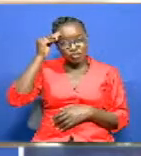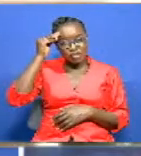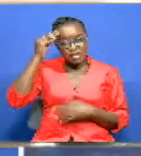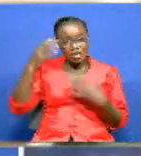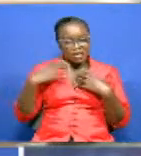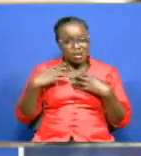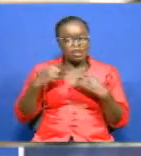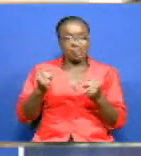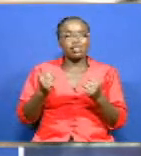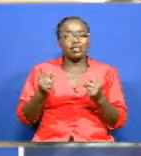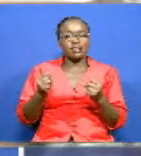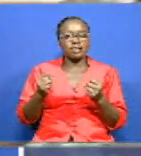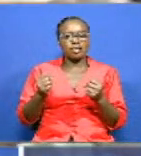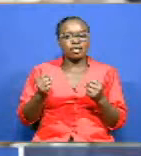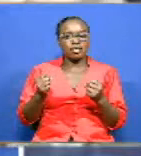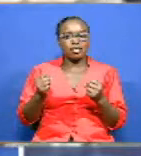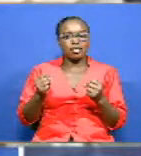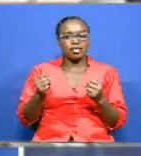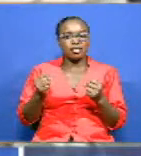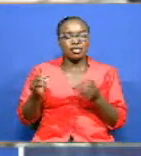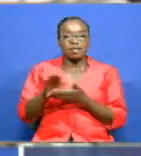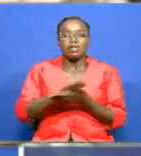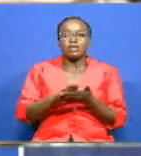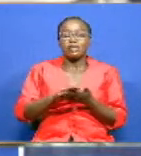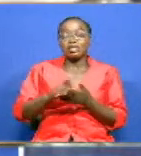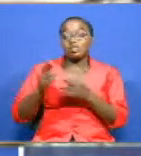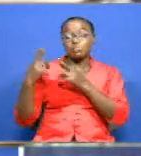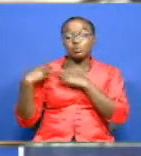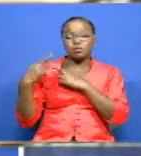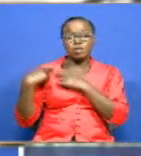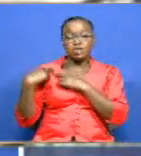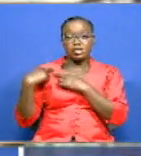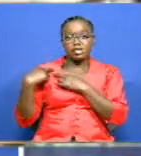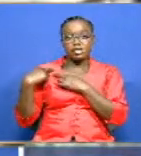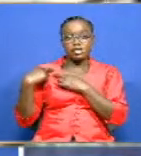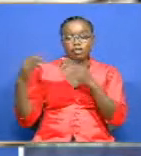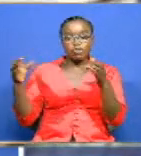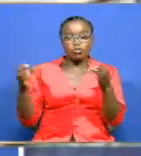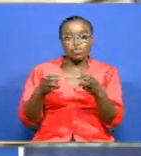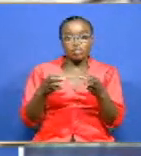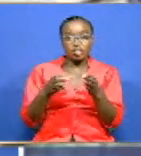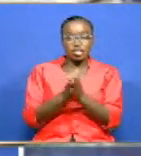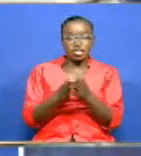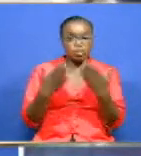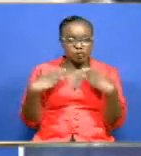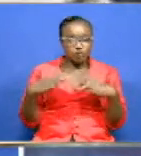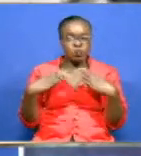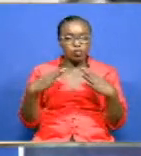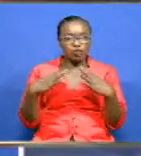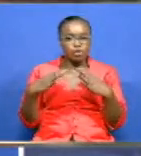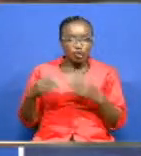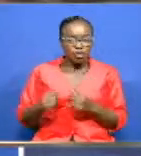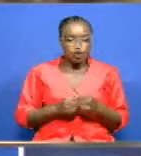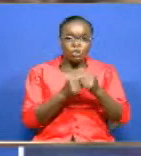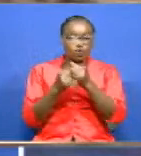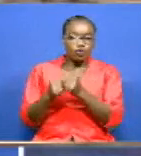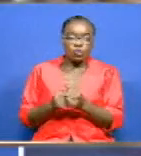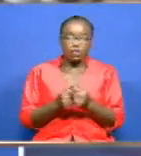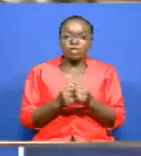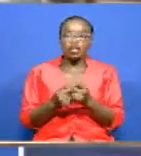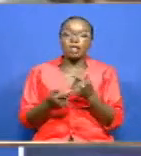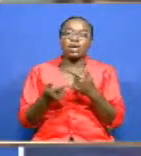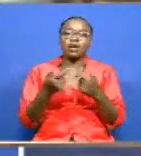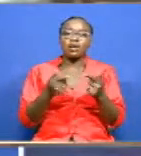health are basically the responsibilities of communities and people coming together.